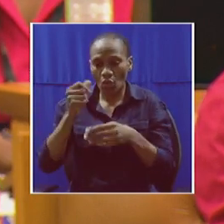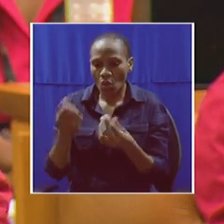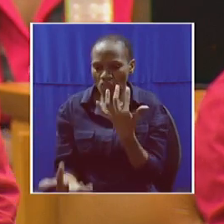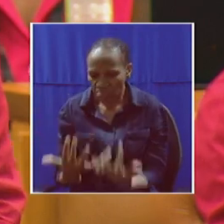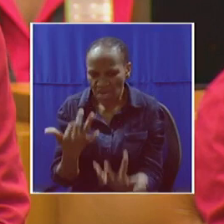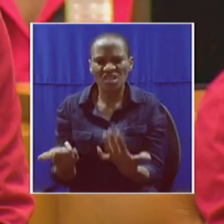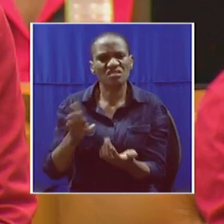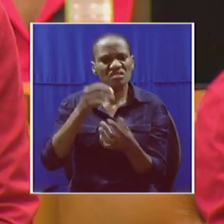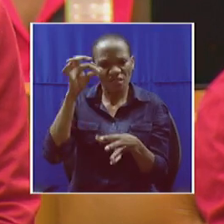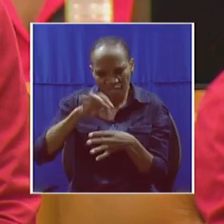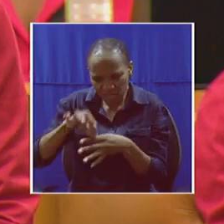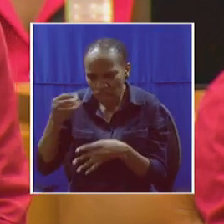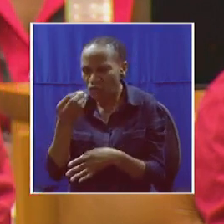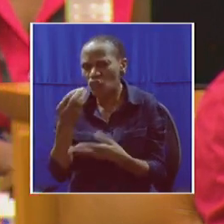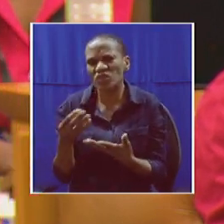Broad